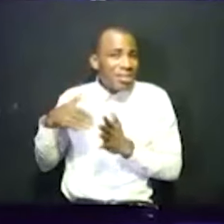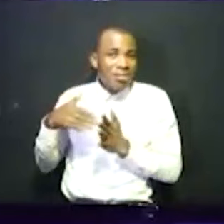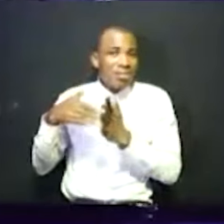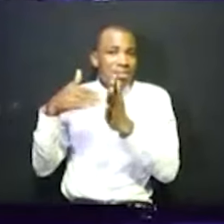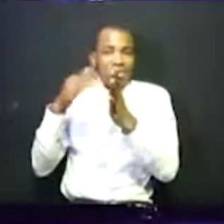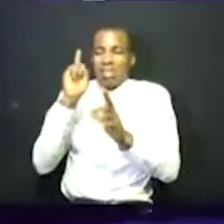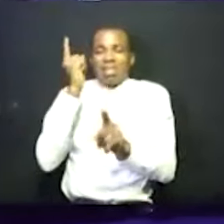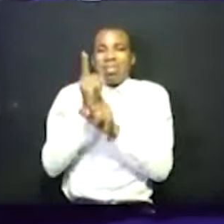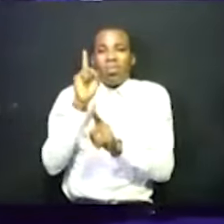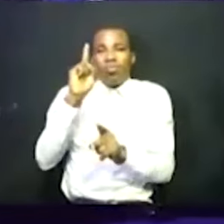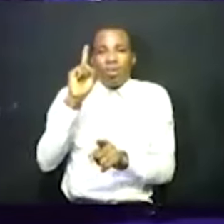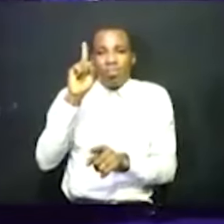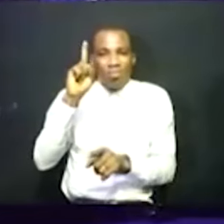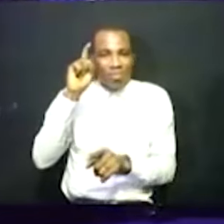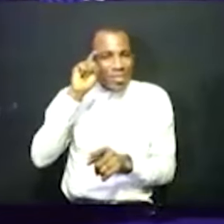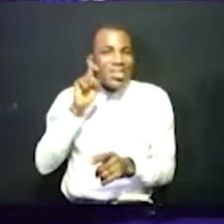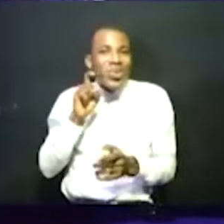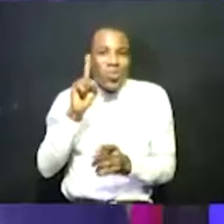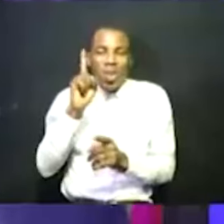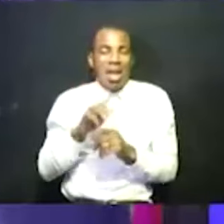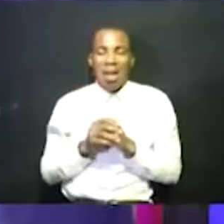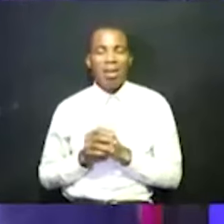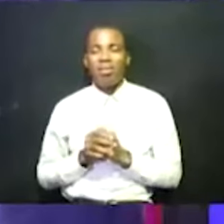20s. And